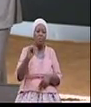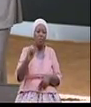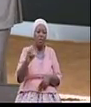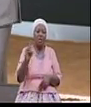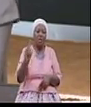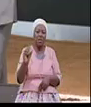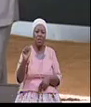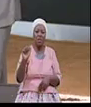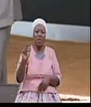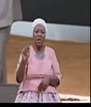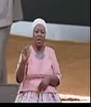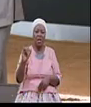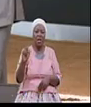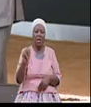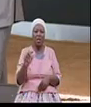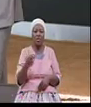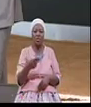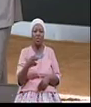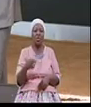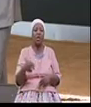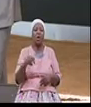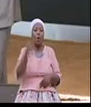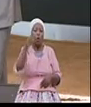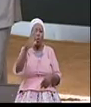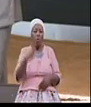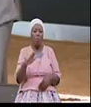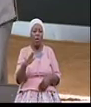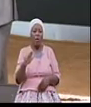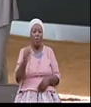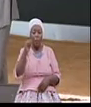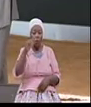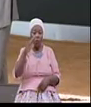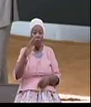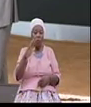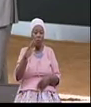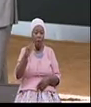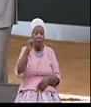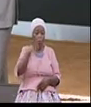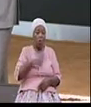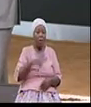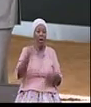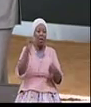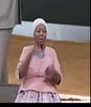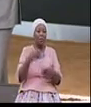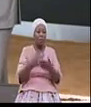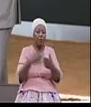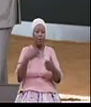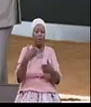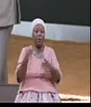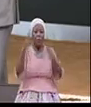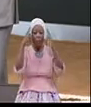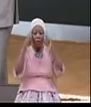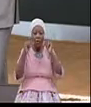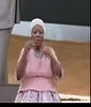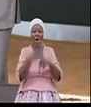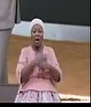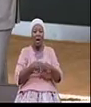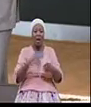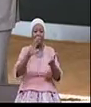A Midianite woman in the sight of Moses and in the sight of all